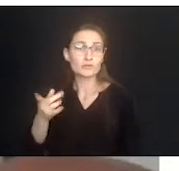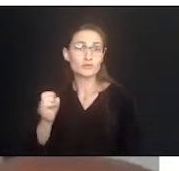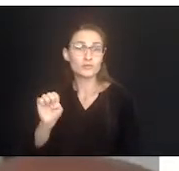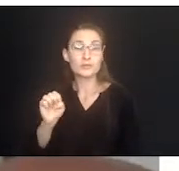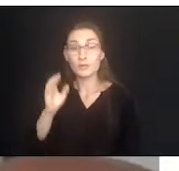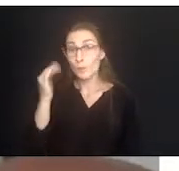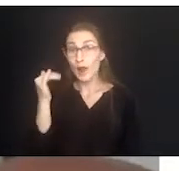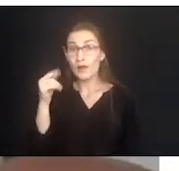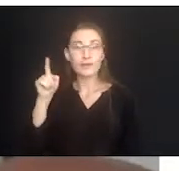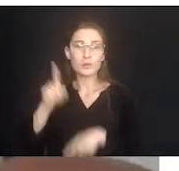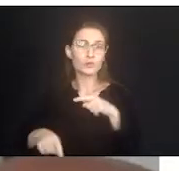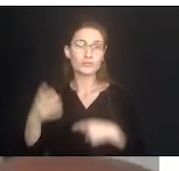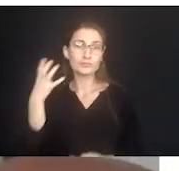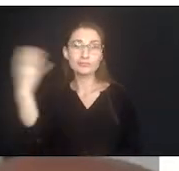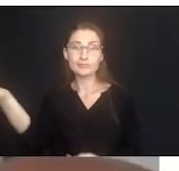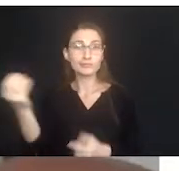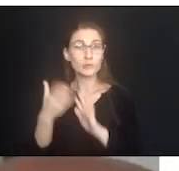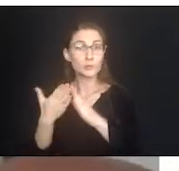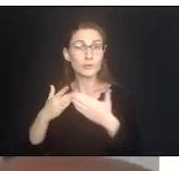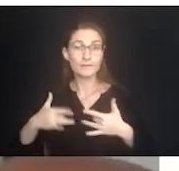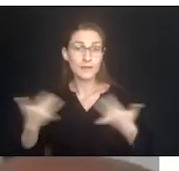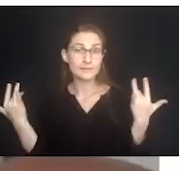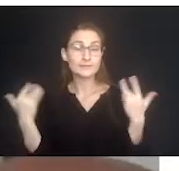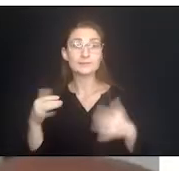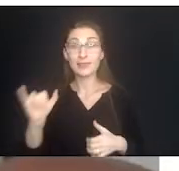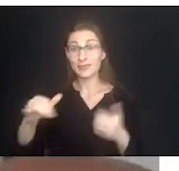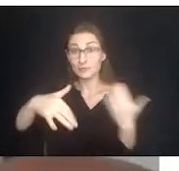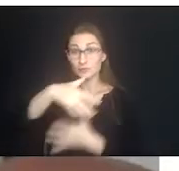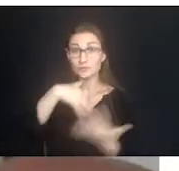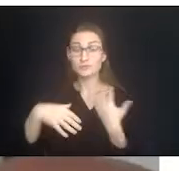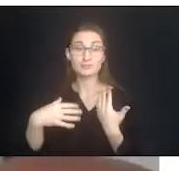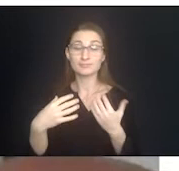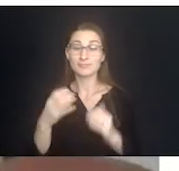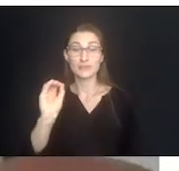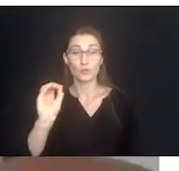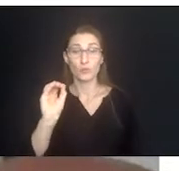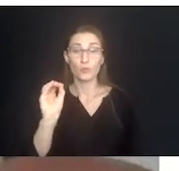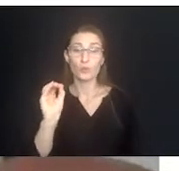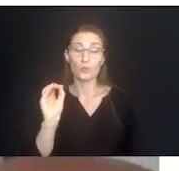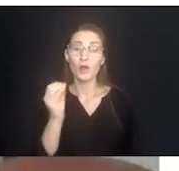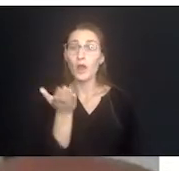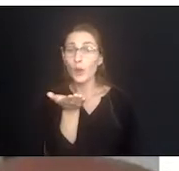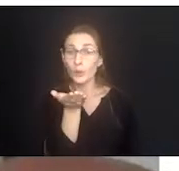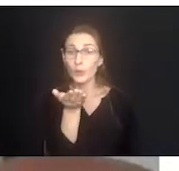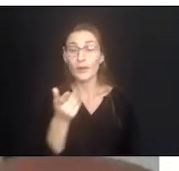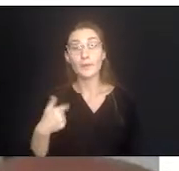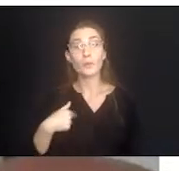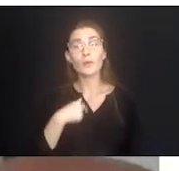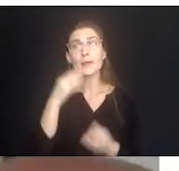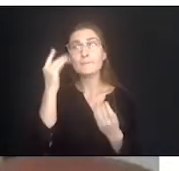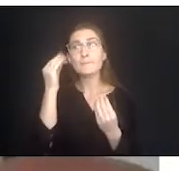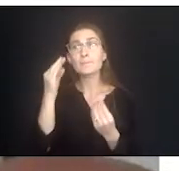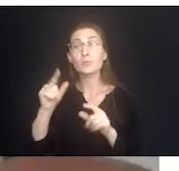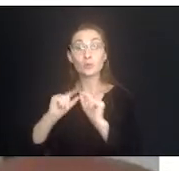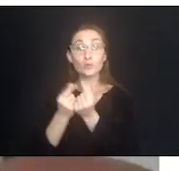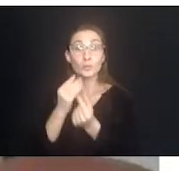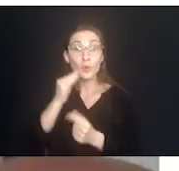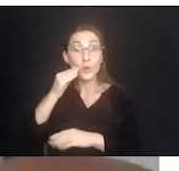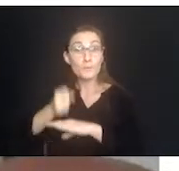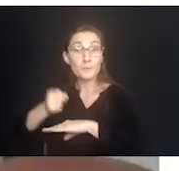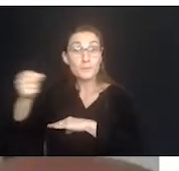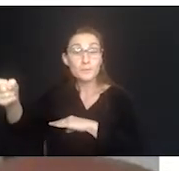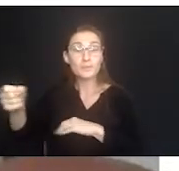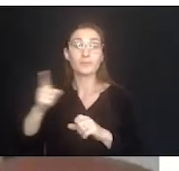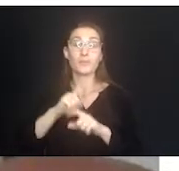in community events or anything outside the home. Our quality of life as a family was pretty much at zero. There was a point where we were close to